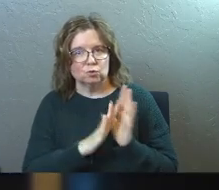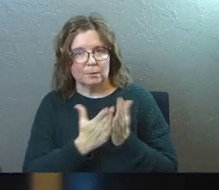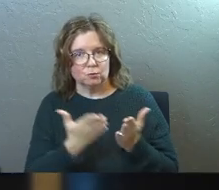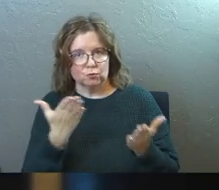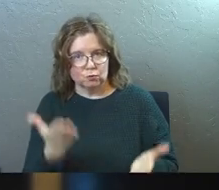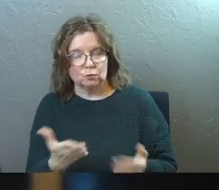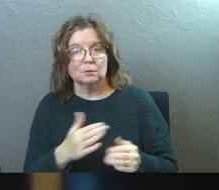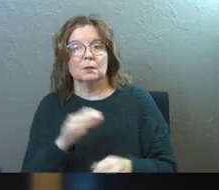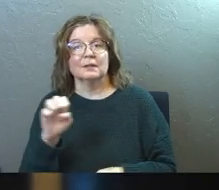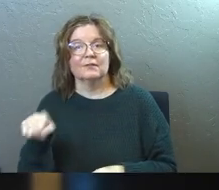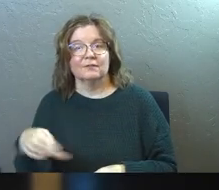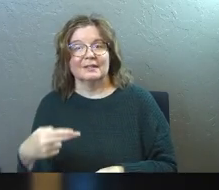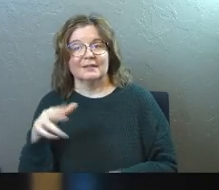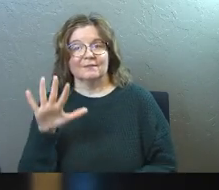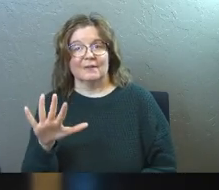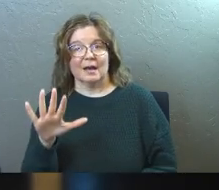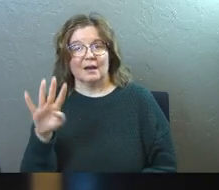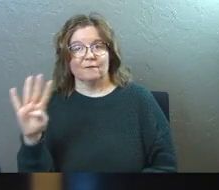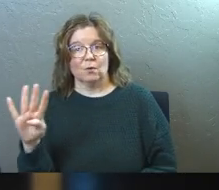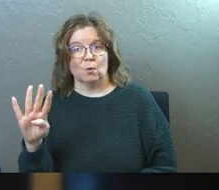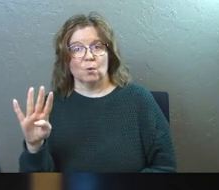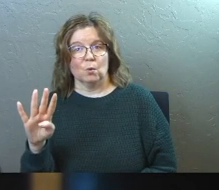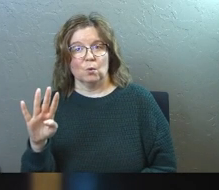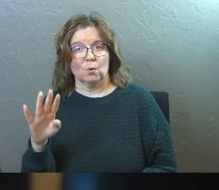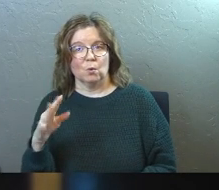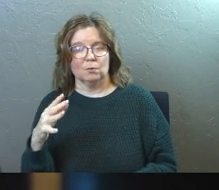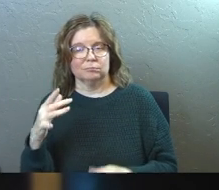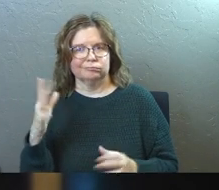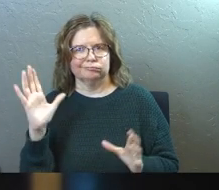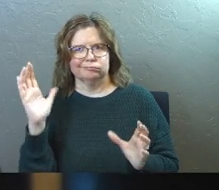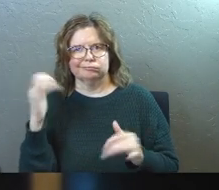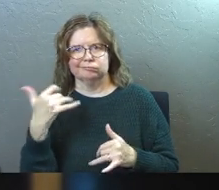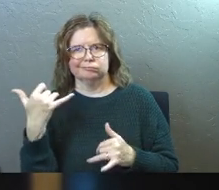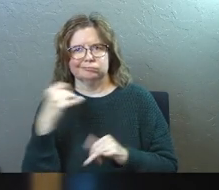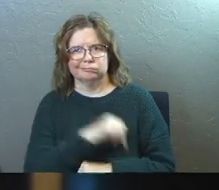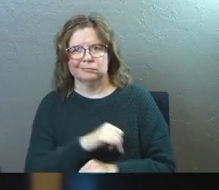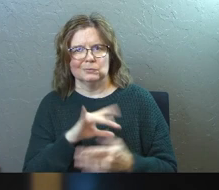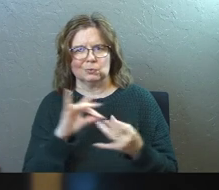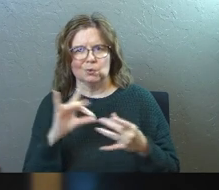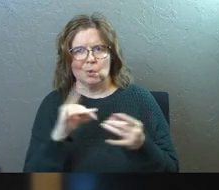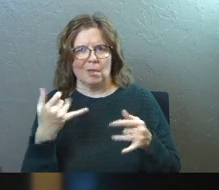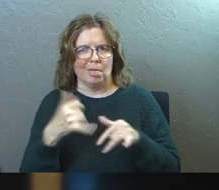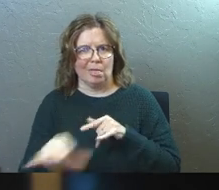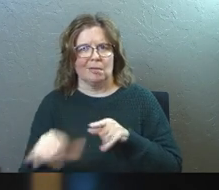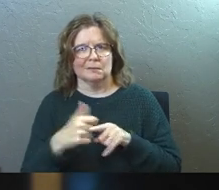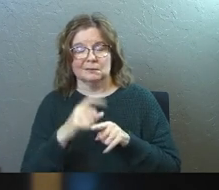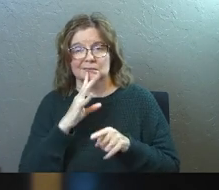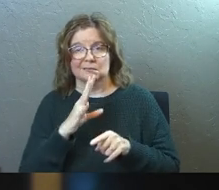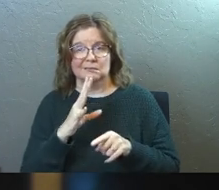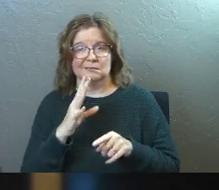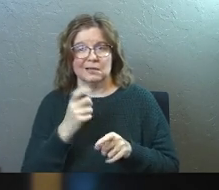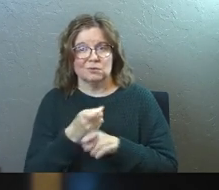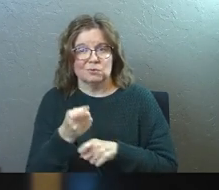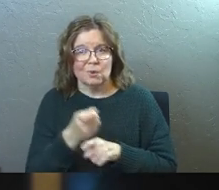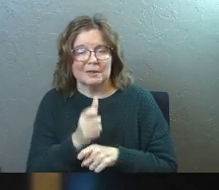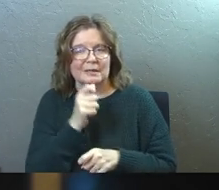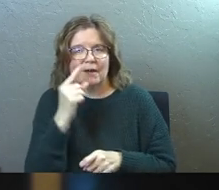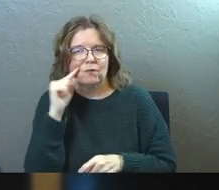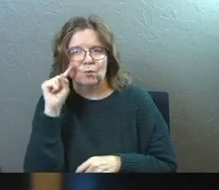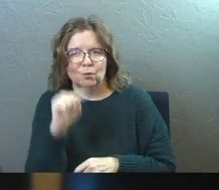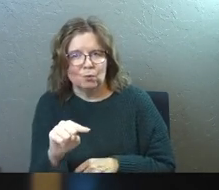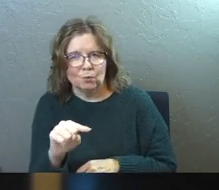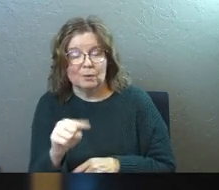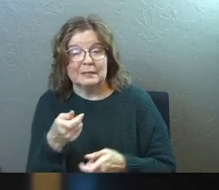this. Ephesians 5:4, obscene stories, foolish talk, and coarse jokes. These are not for you. Right there, right? Don't do